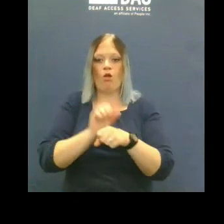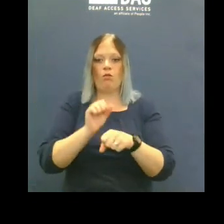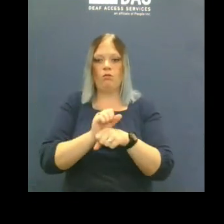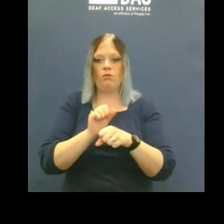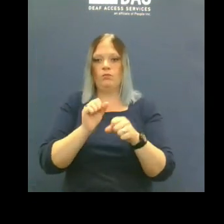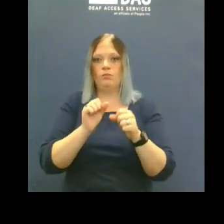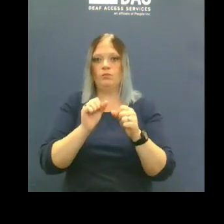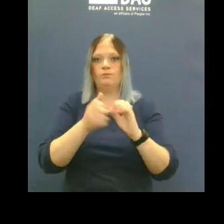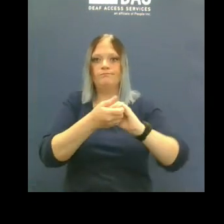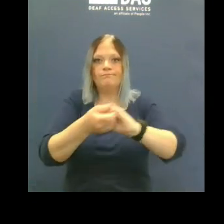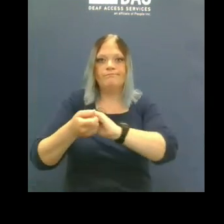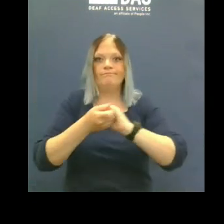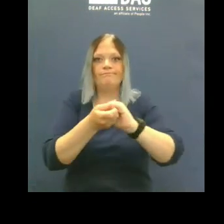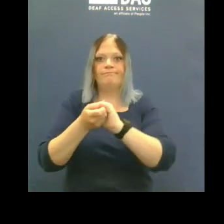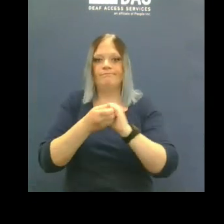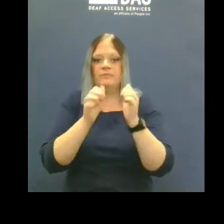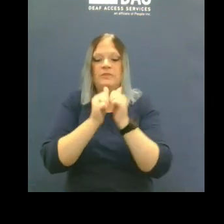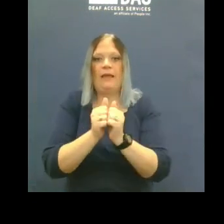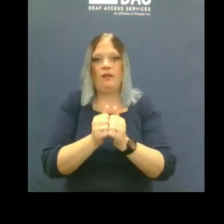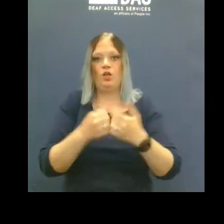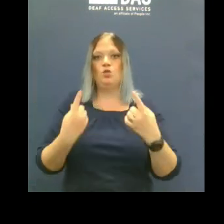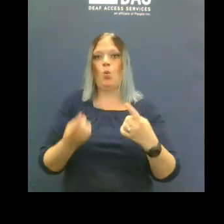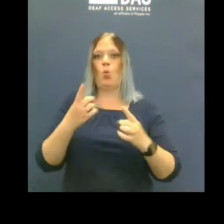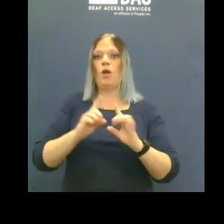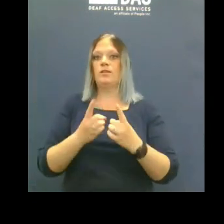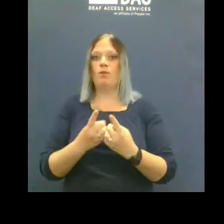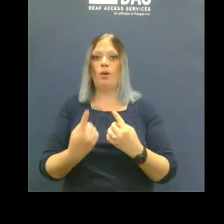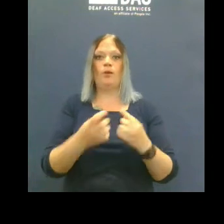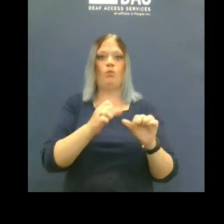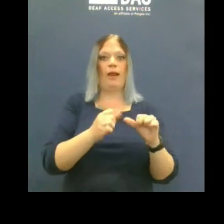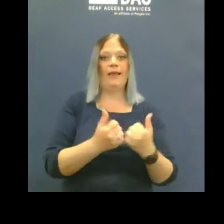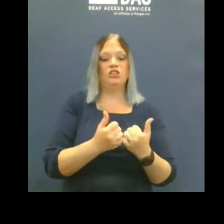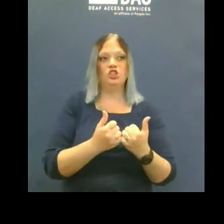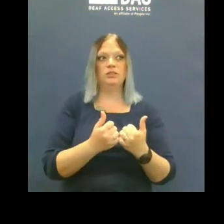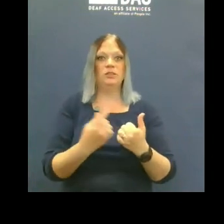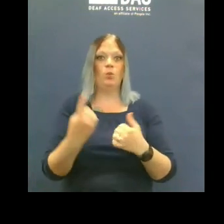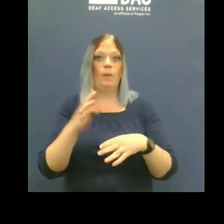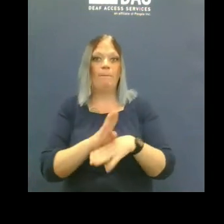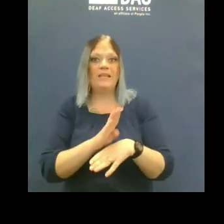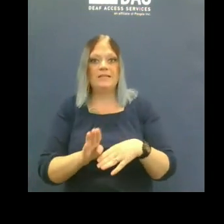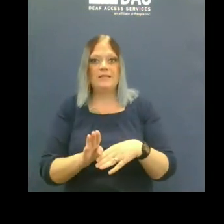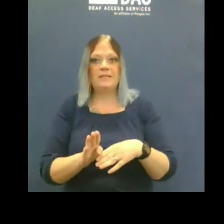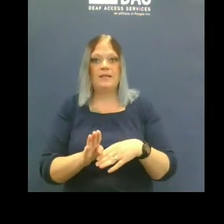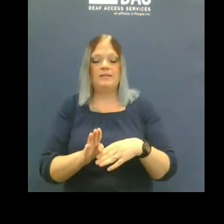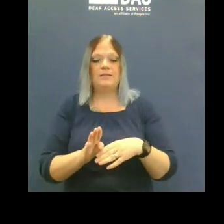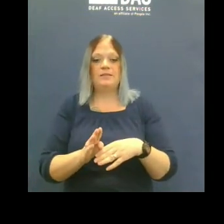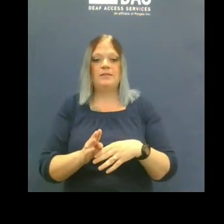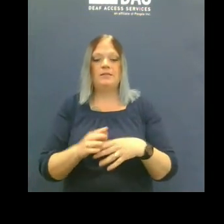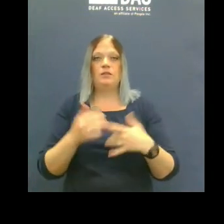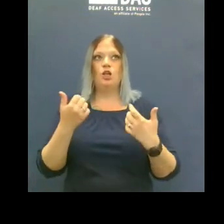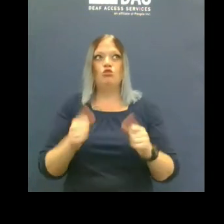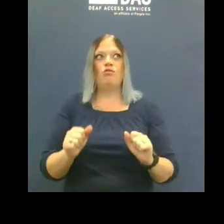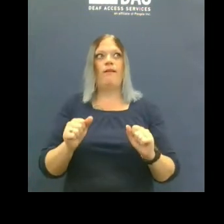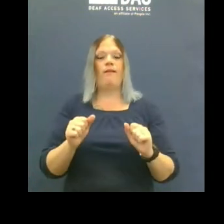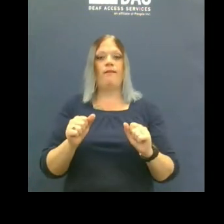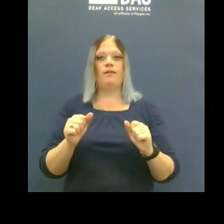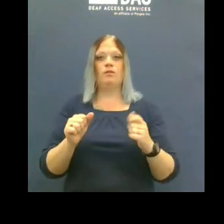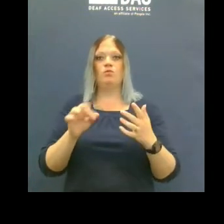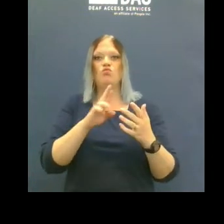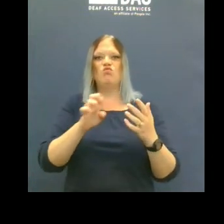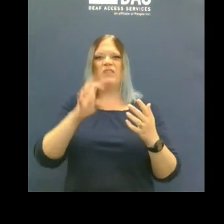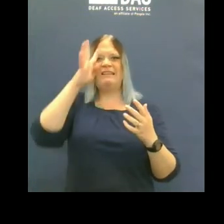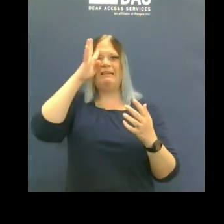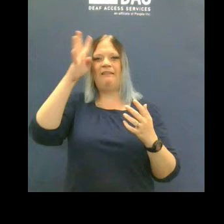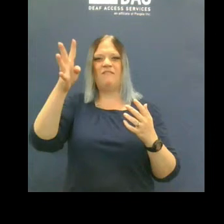collaboratively so that one department or one agency or one business is sitting trying to reinvent the wheel